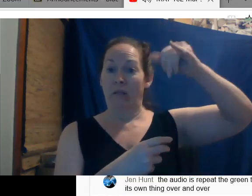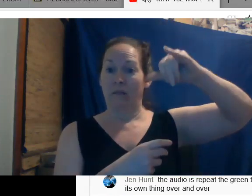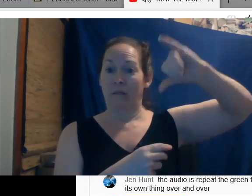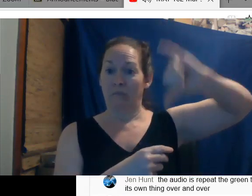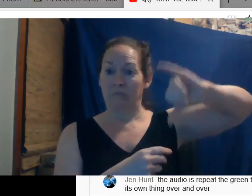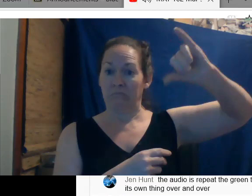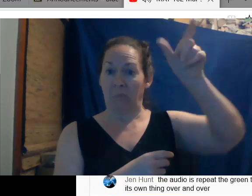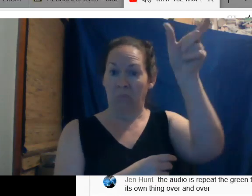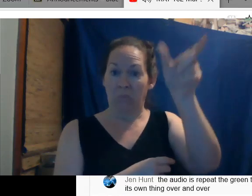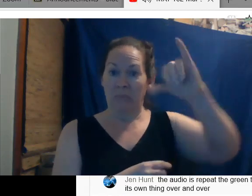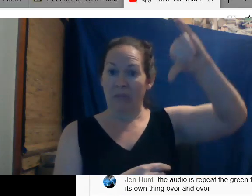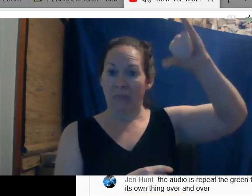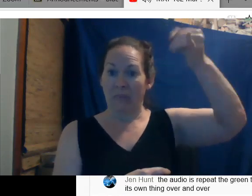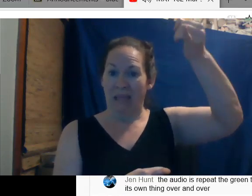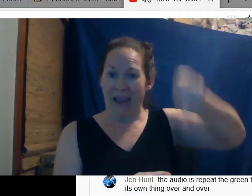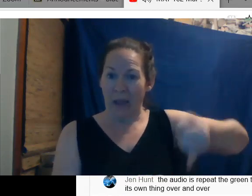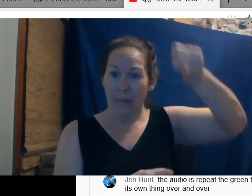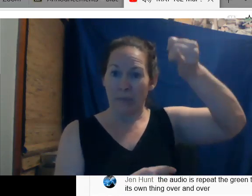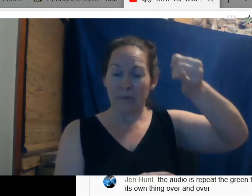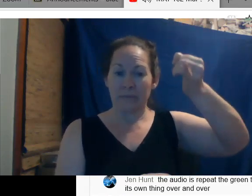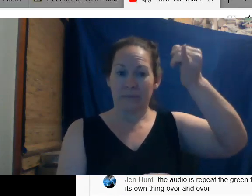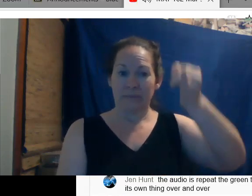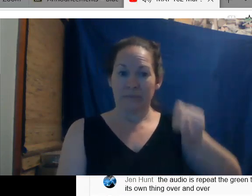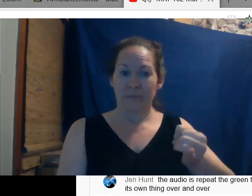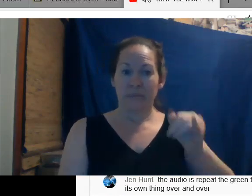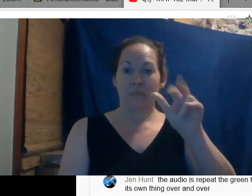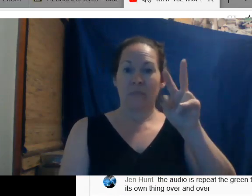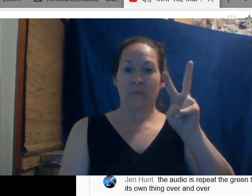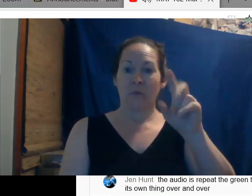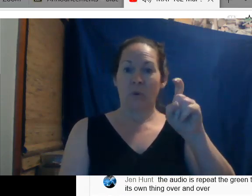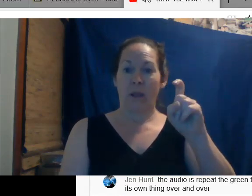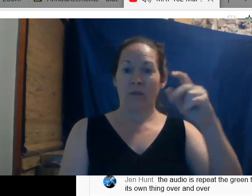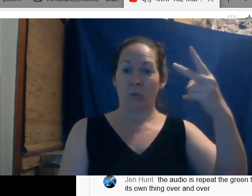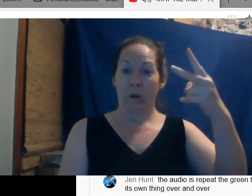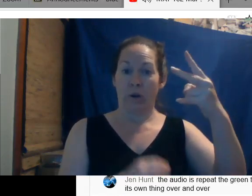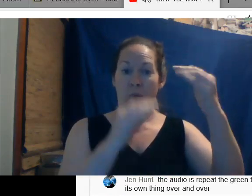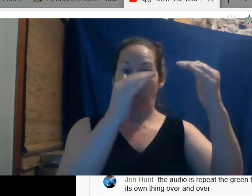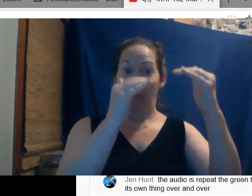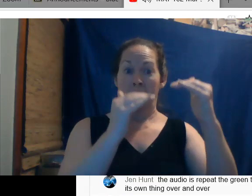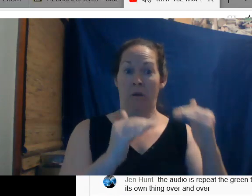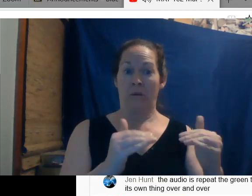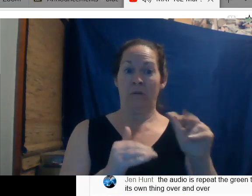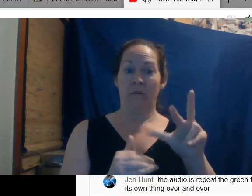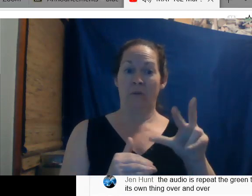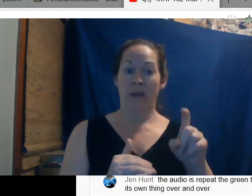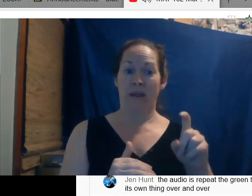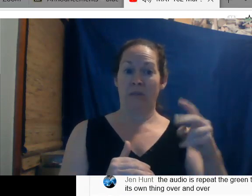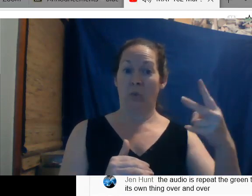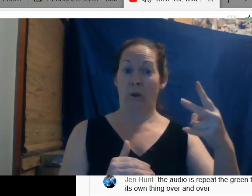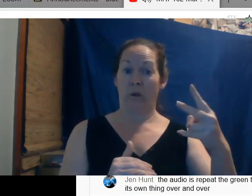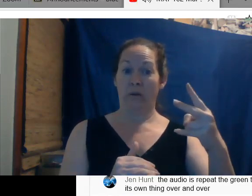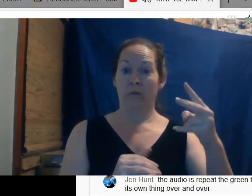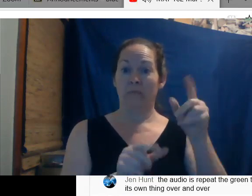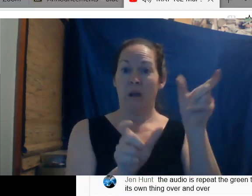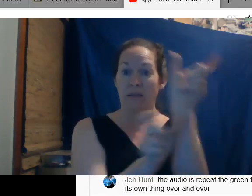degree of each term as its place value. And I